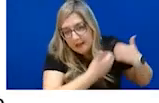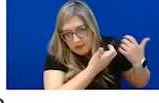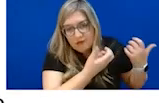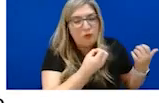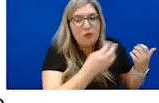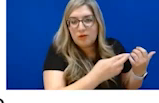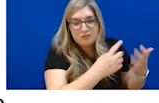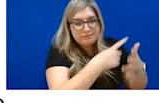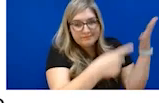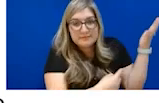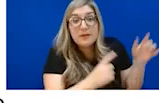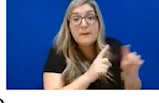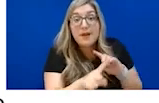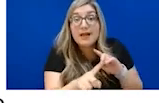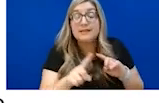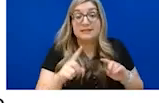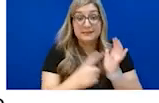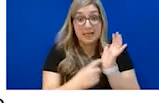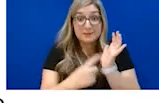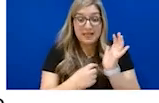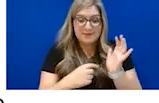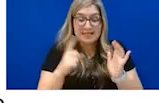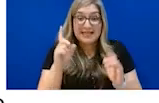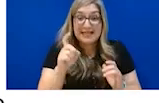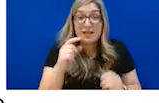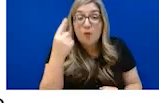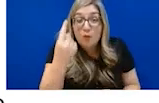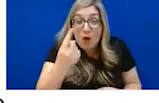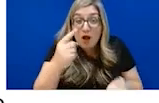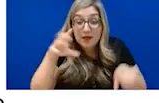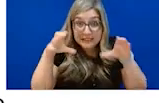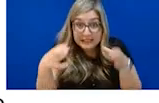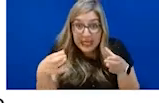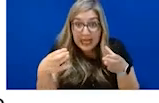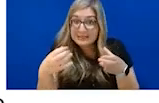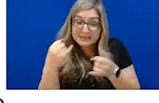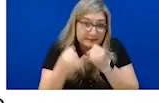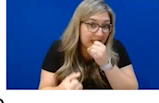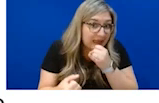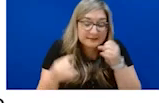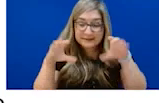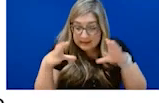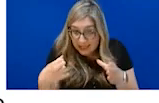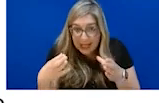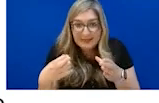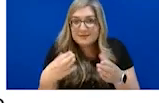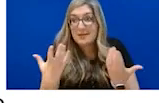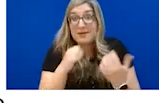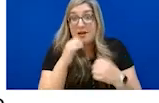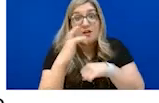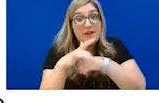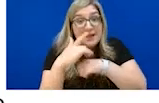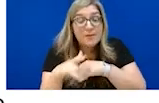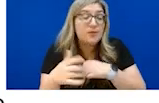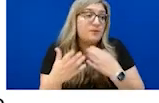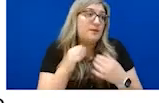class to complete your degree. You know, it's just not available. It was offered in that creative enrollment management